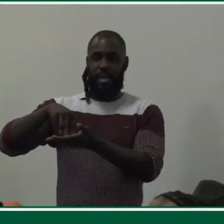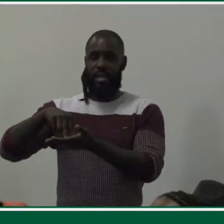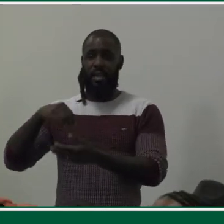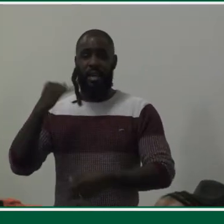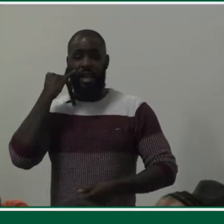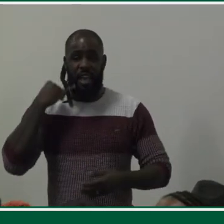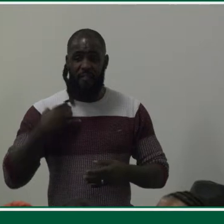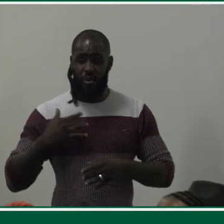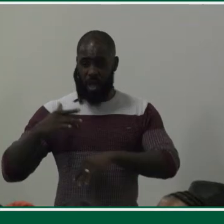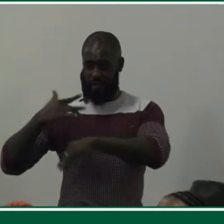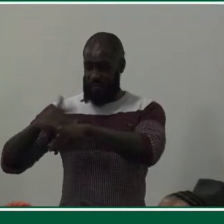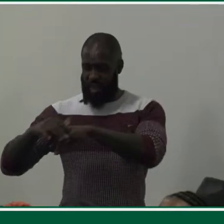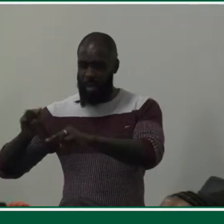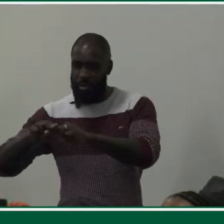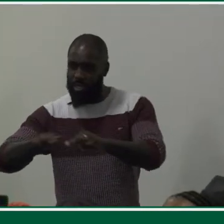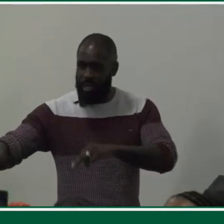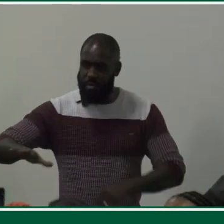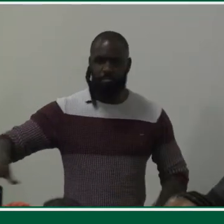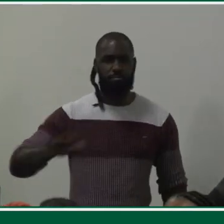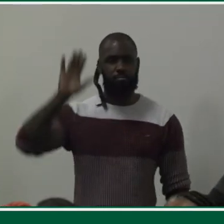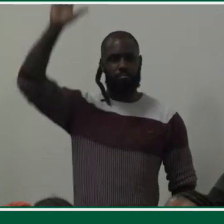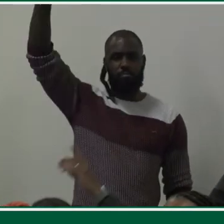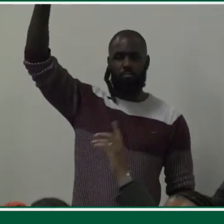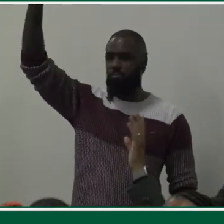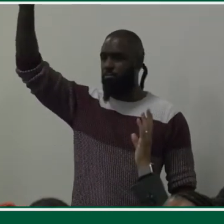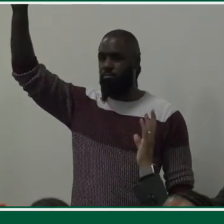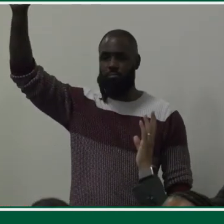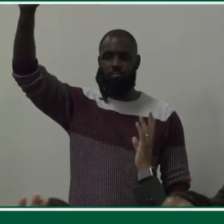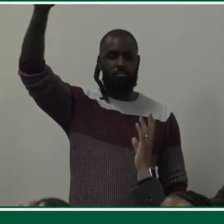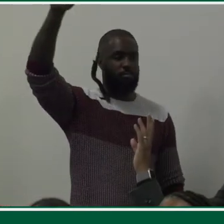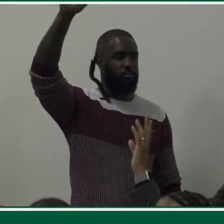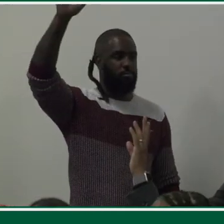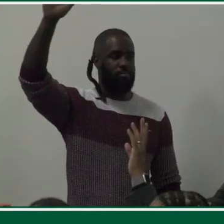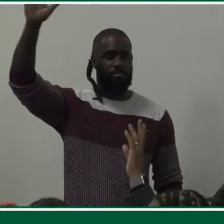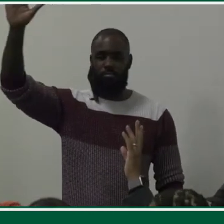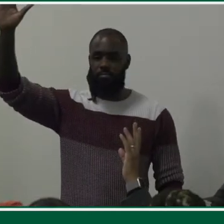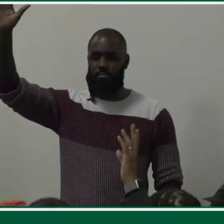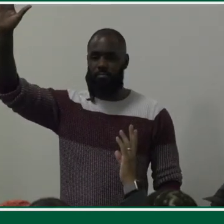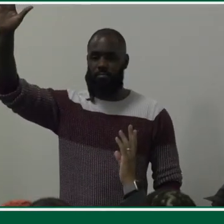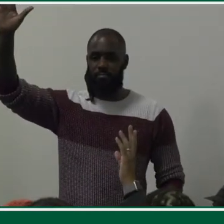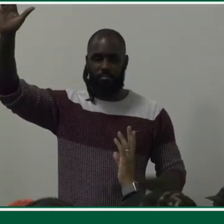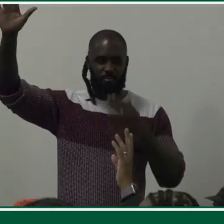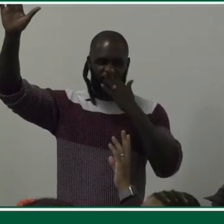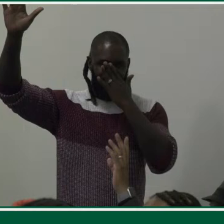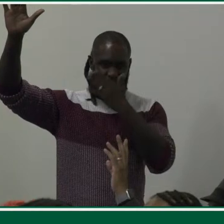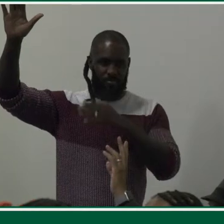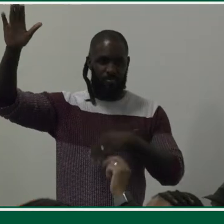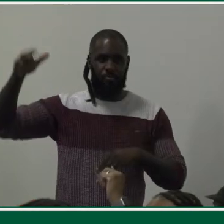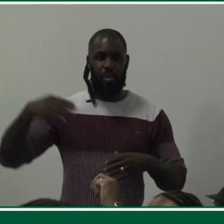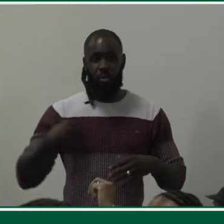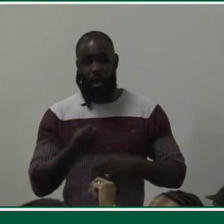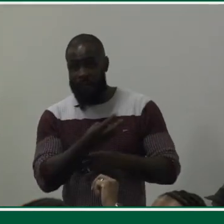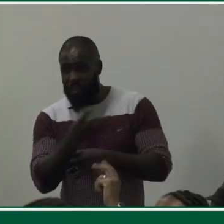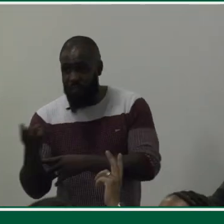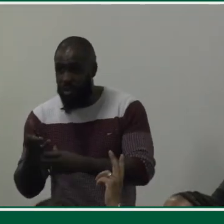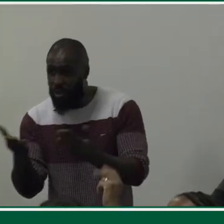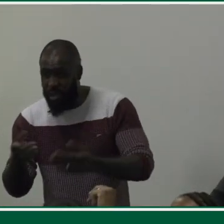seat open next to you, can you just slip up your hand? Okay, here we go. We got pews here in the